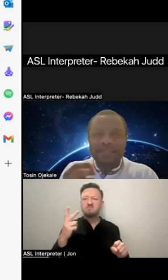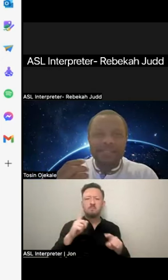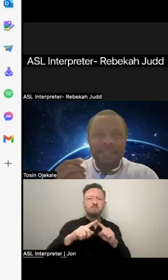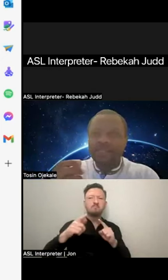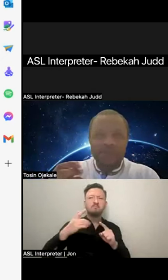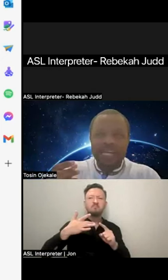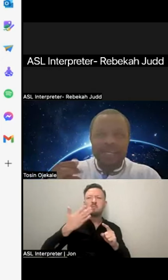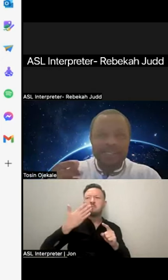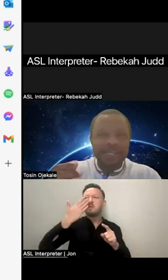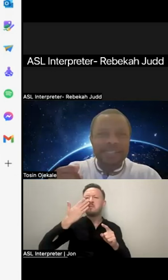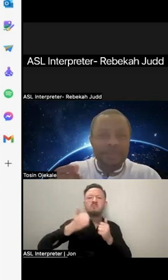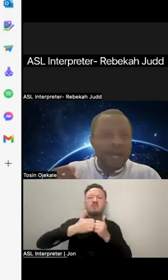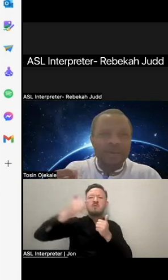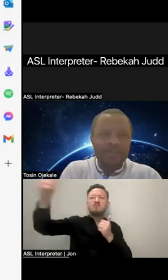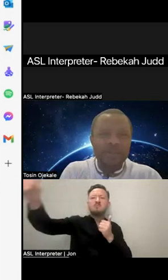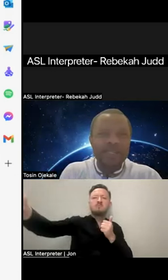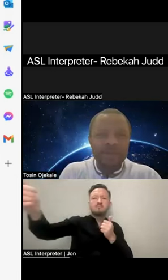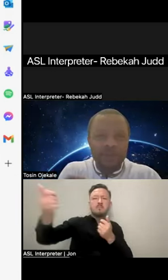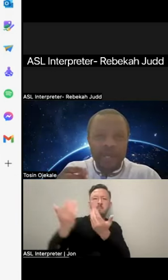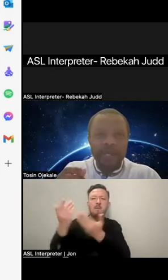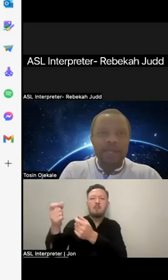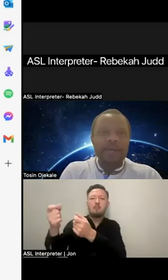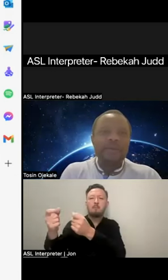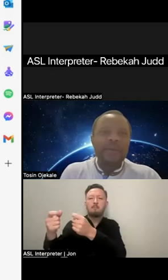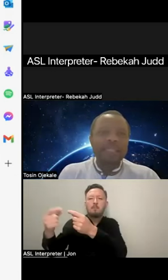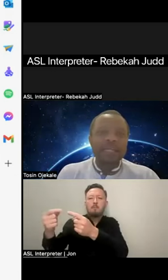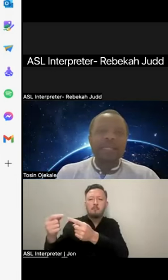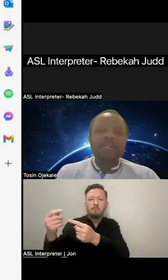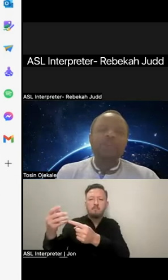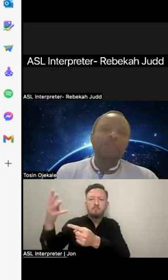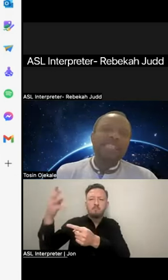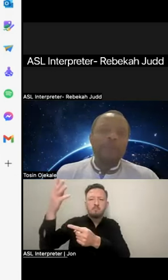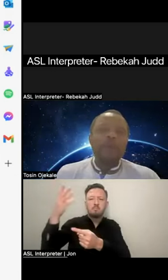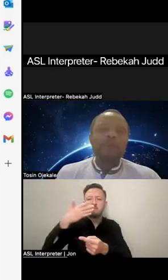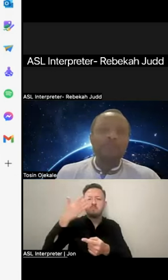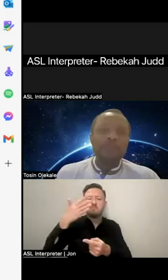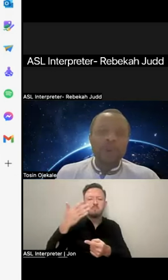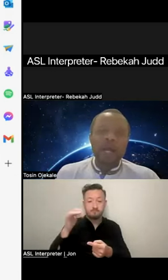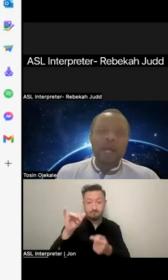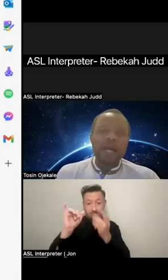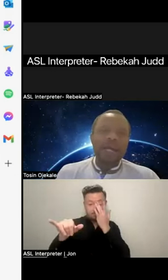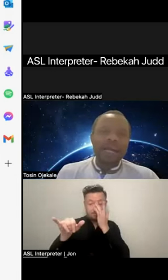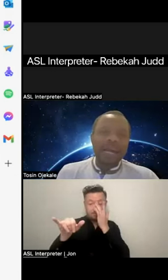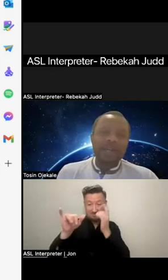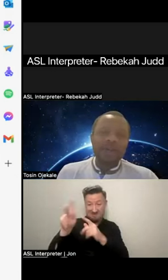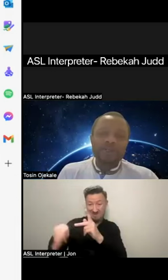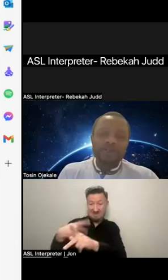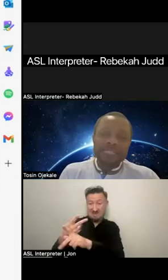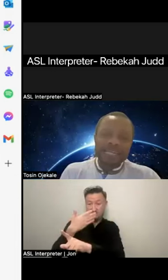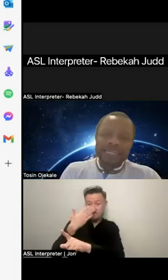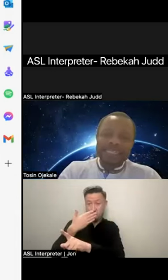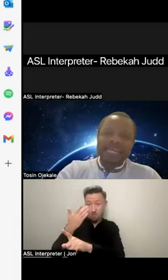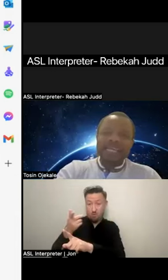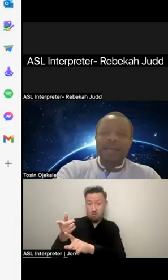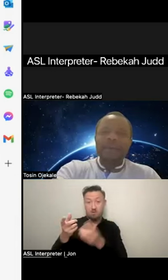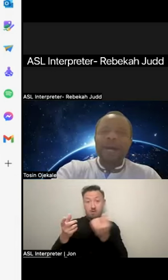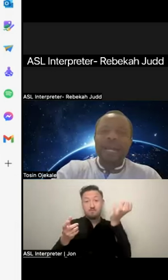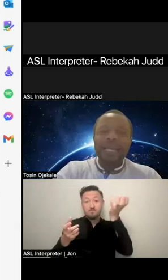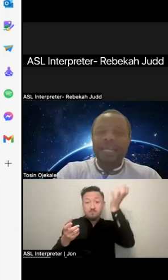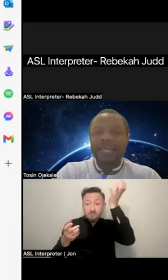afar. It looks like there's a spark or something somewhere, right? Those type of smoke cannot be